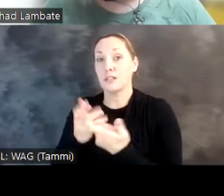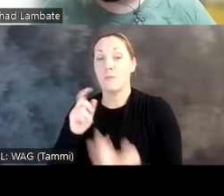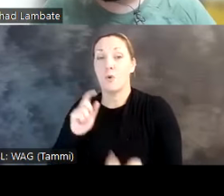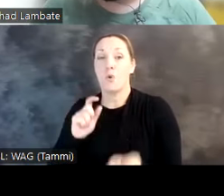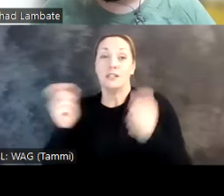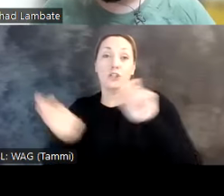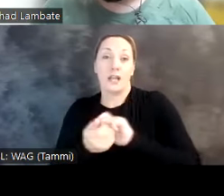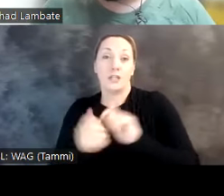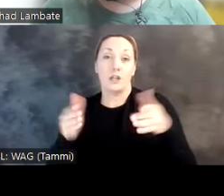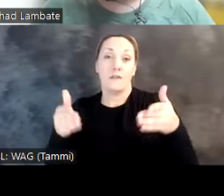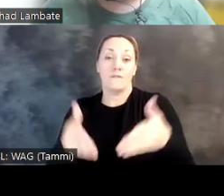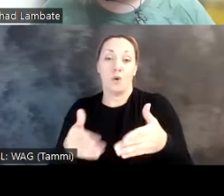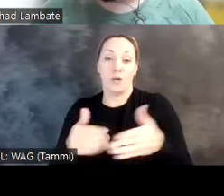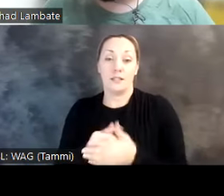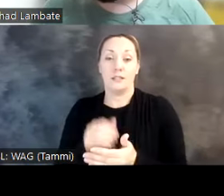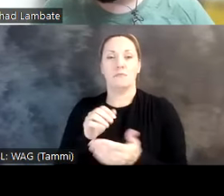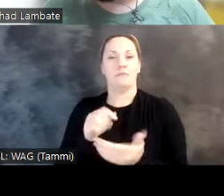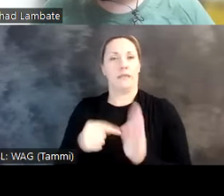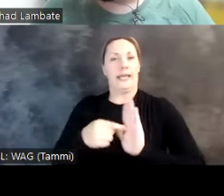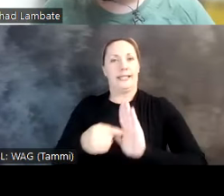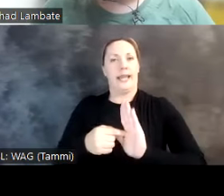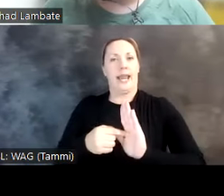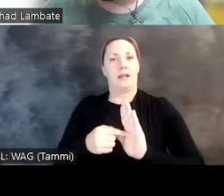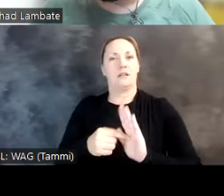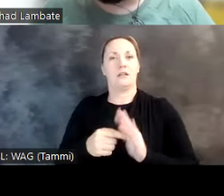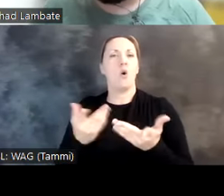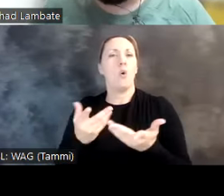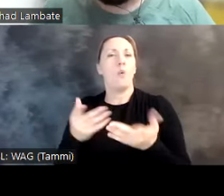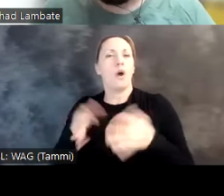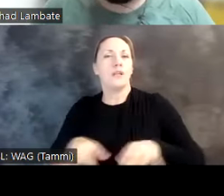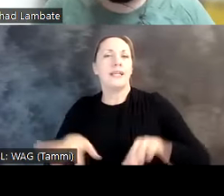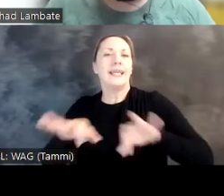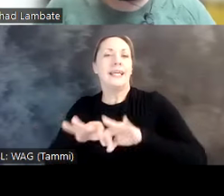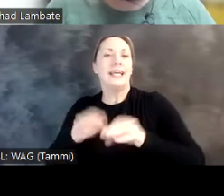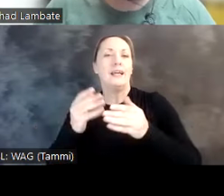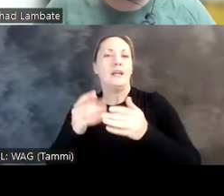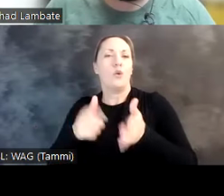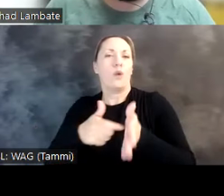focus indicator, what are the key requirements that has to be looked for.